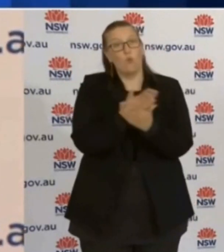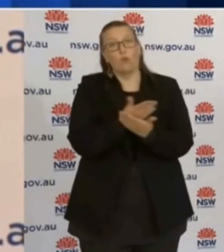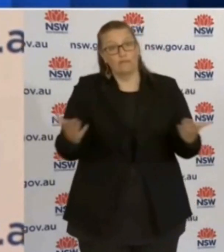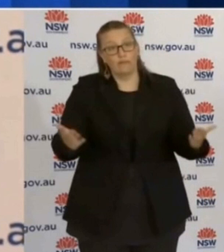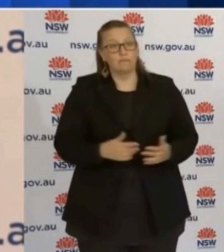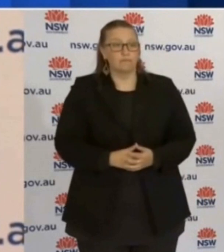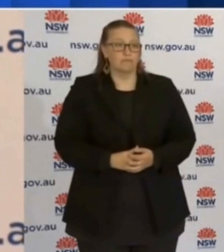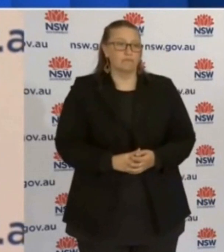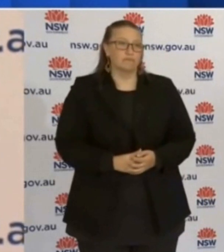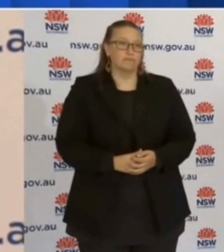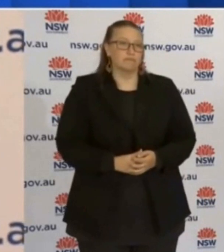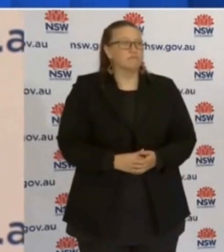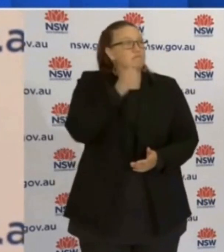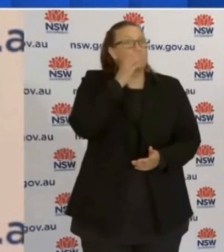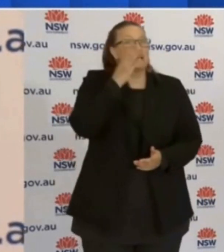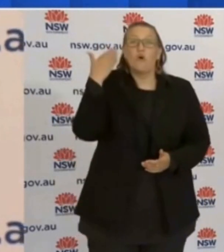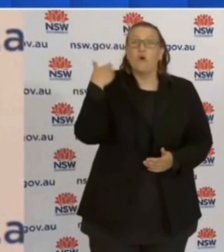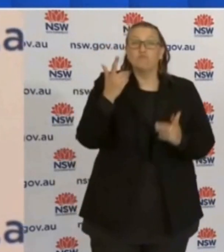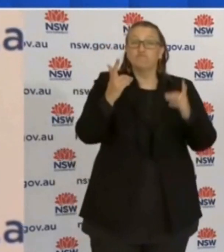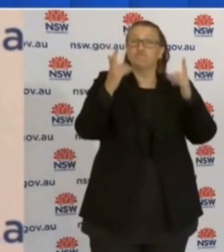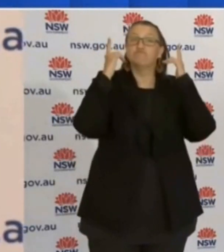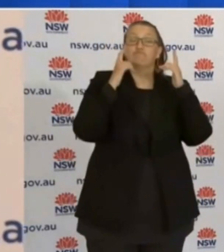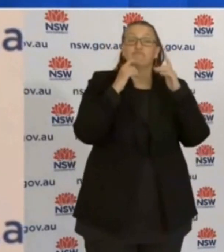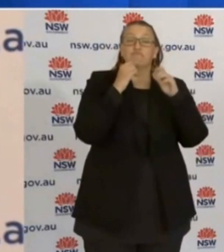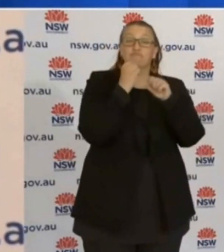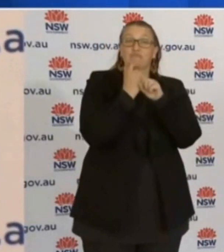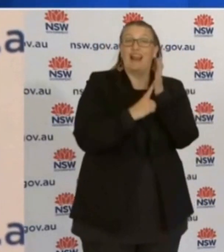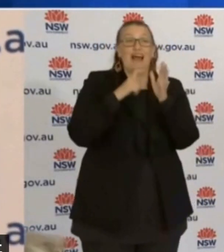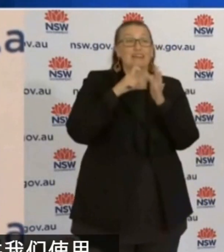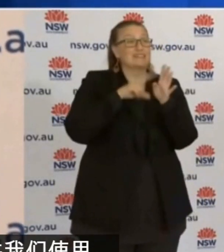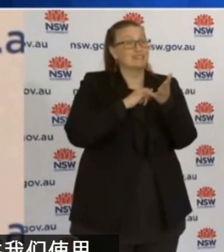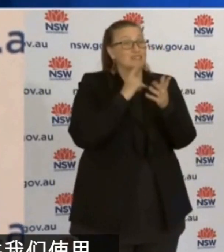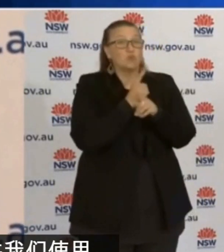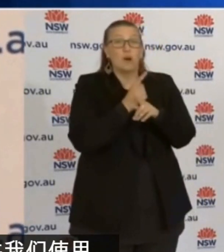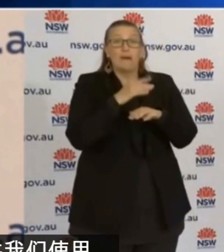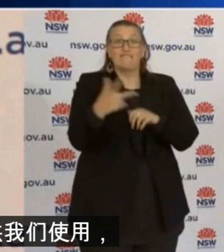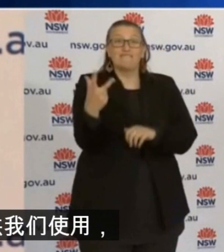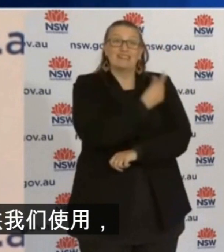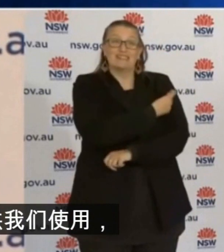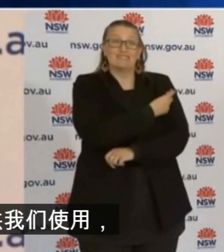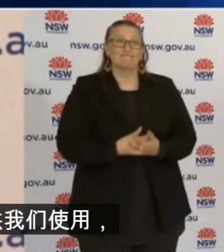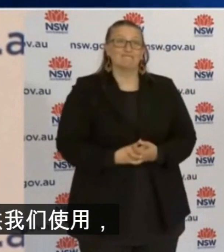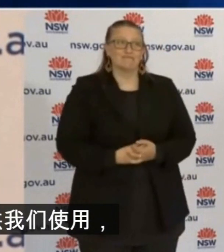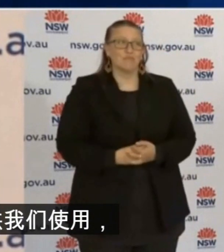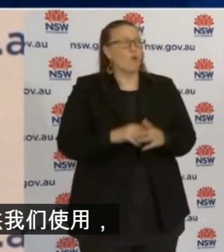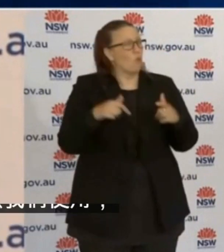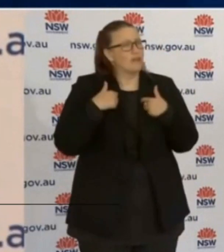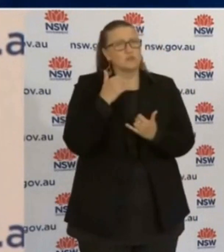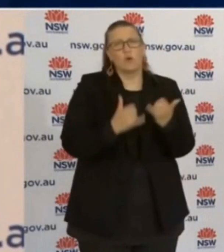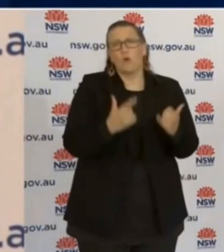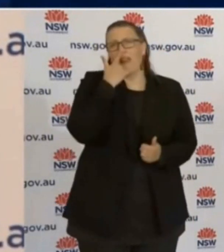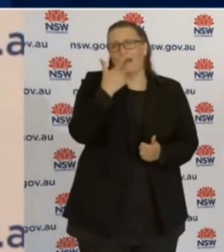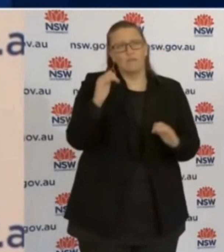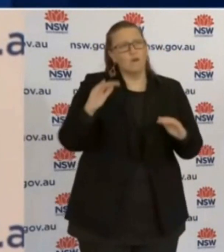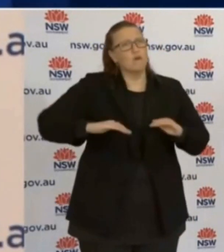about vaccination? We have high quality vaccines available to us in Australia, and it is incredibly important that people